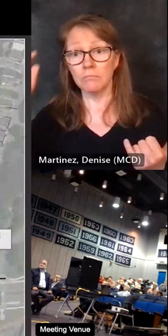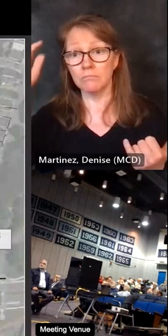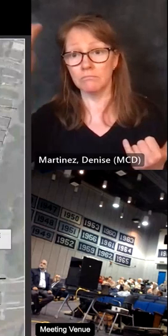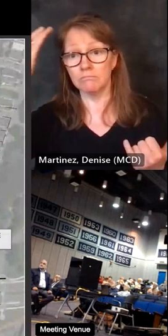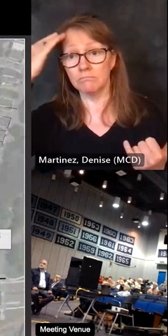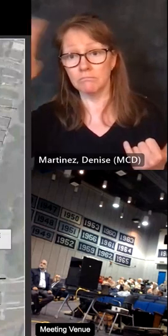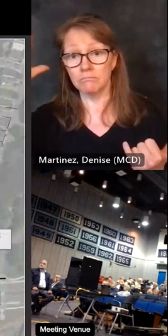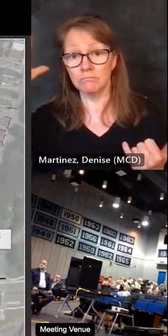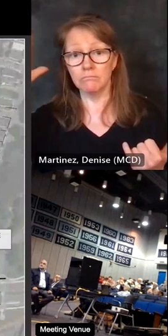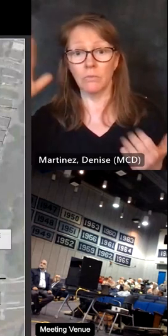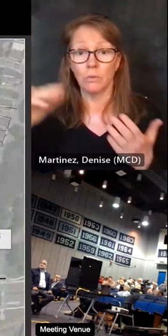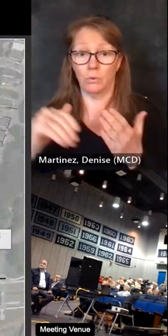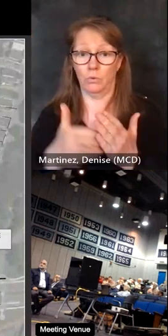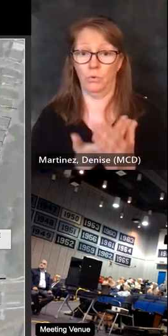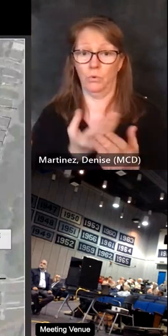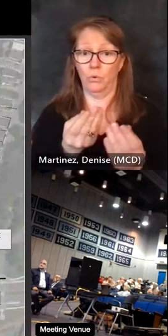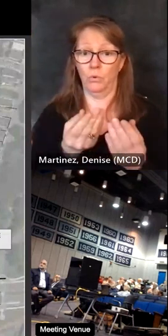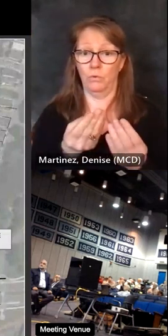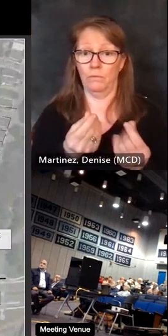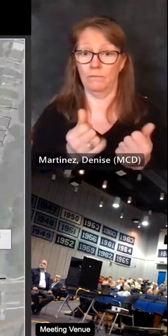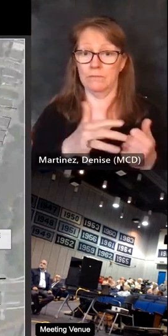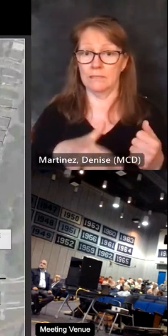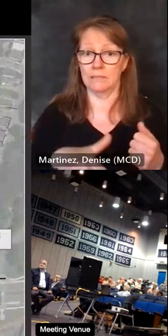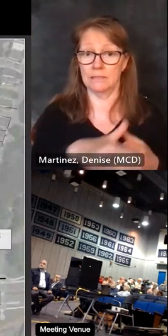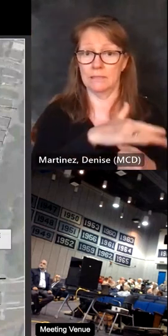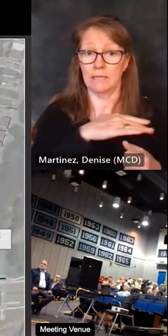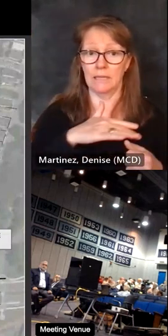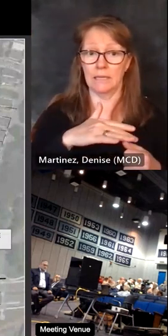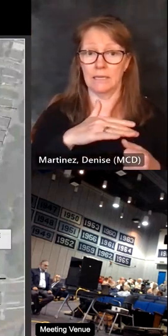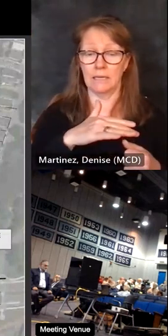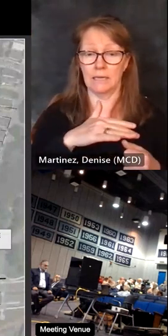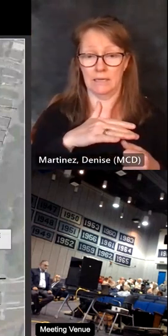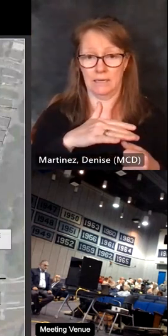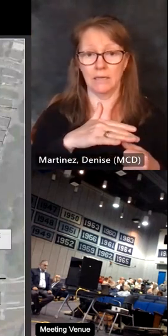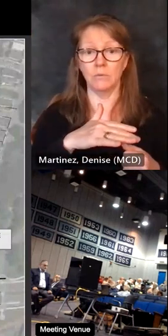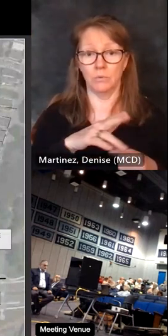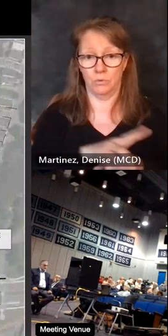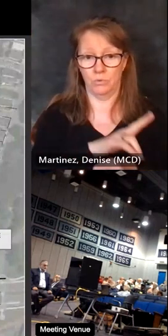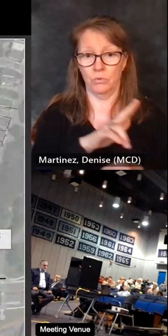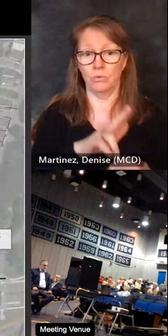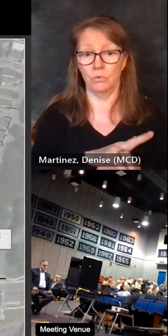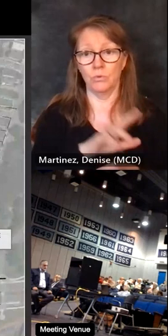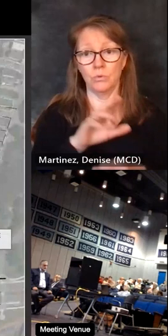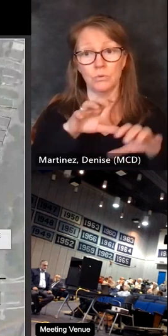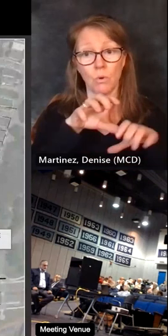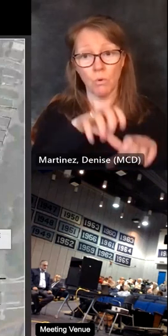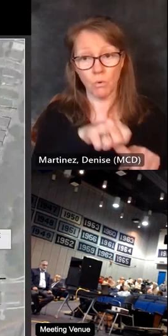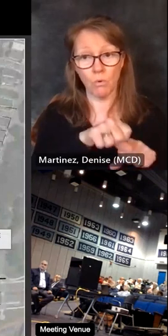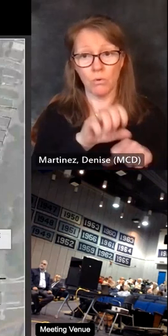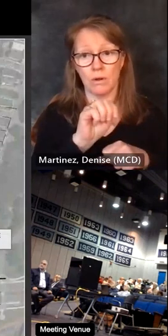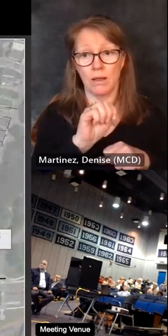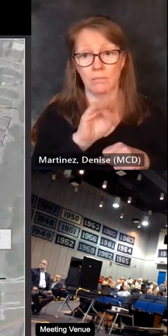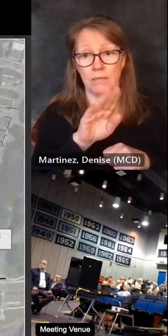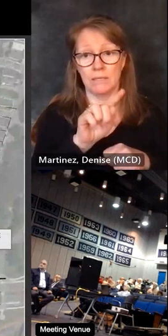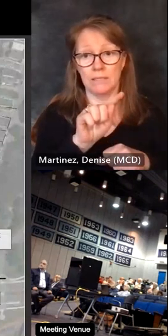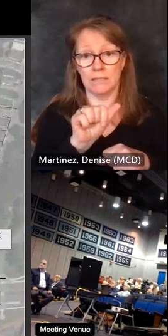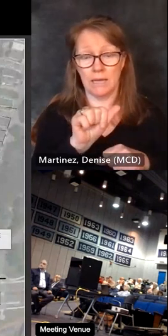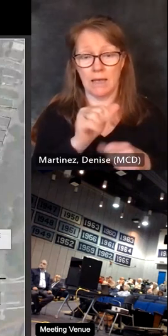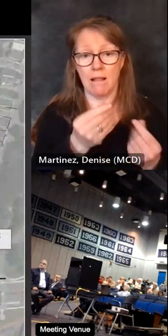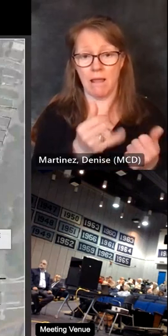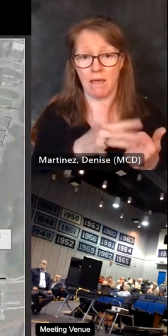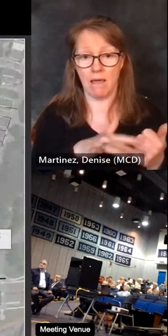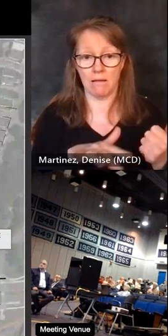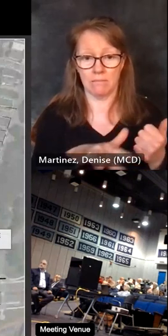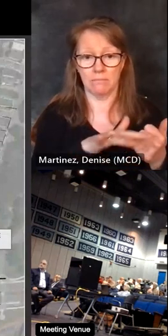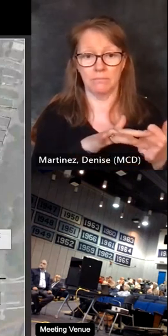the new facility will be planning to make use of the MBTA land that we have available. We have two parcels